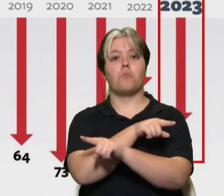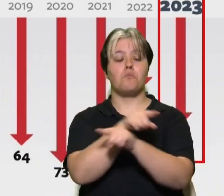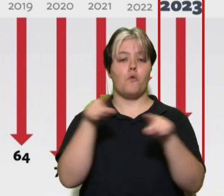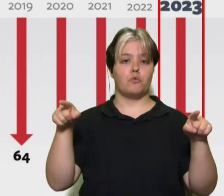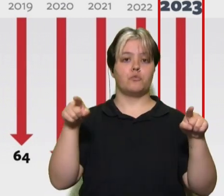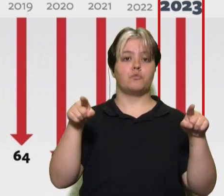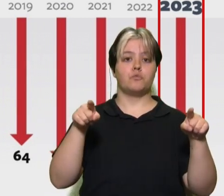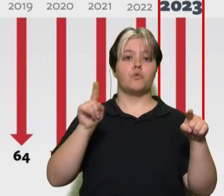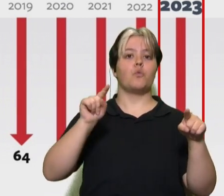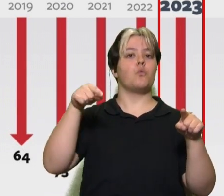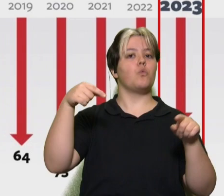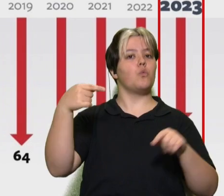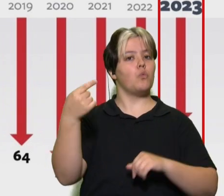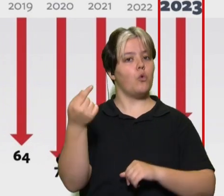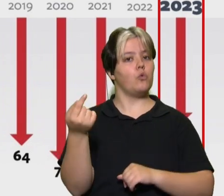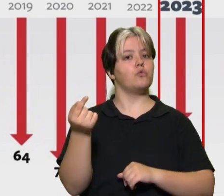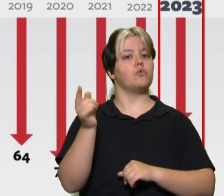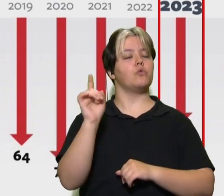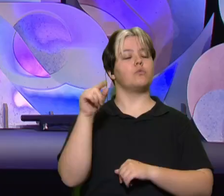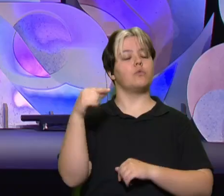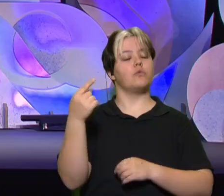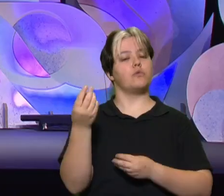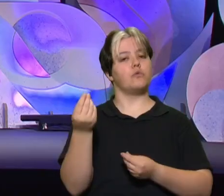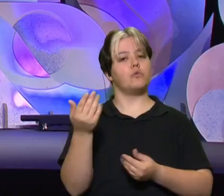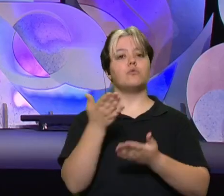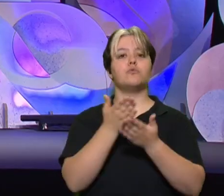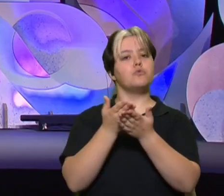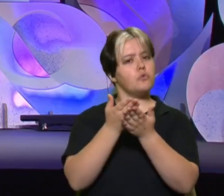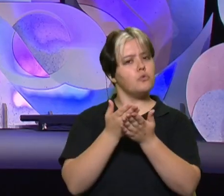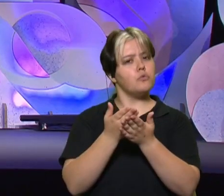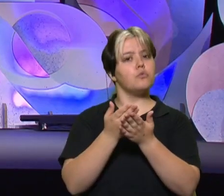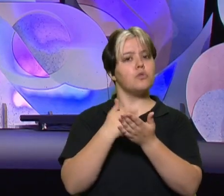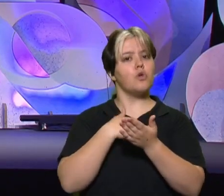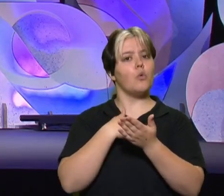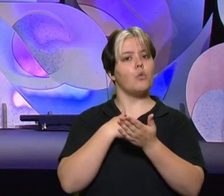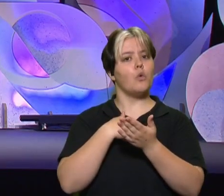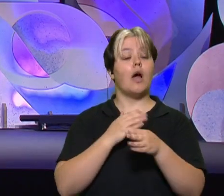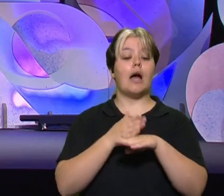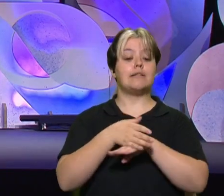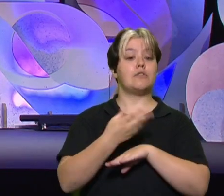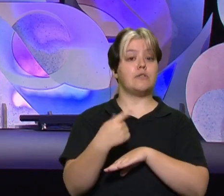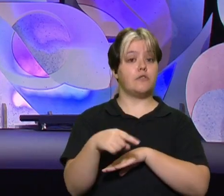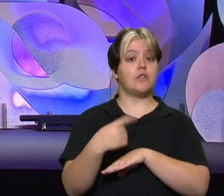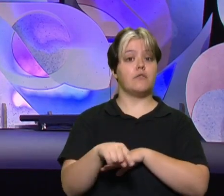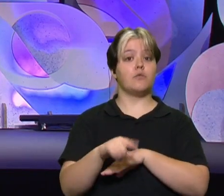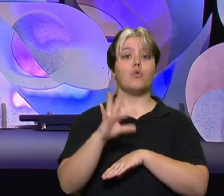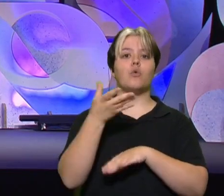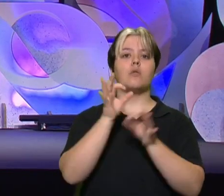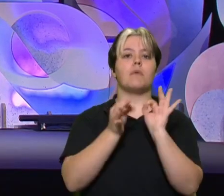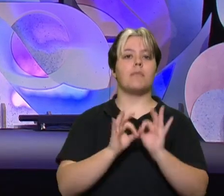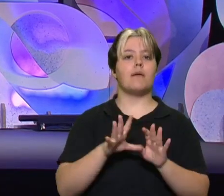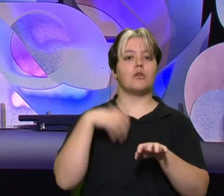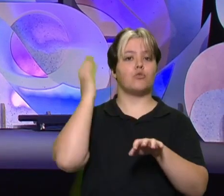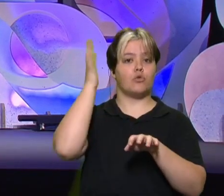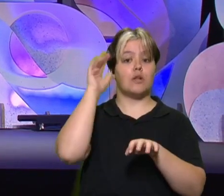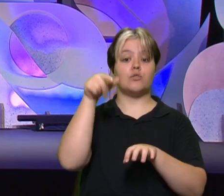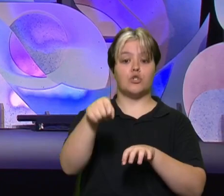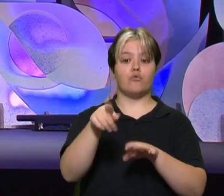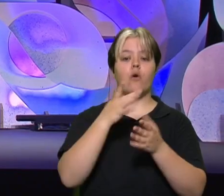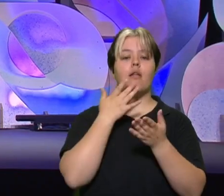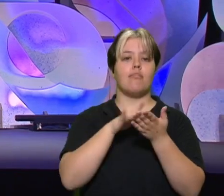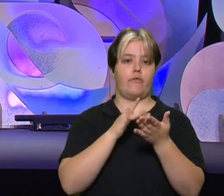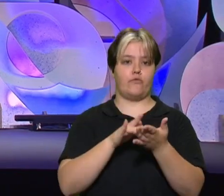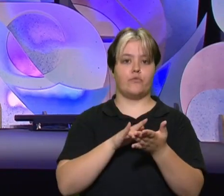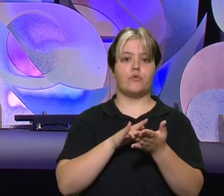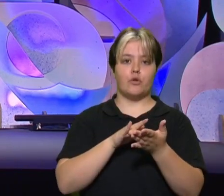me share with you. I'd like to share with estudo que eu, por acaso, tive acesso. Another study that I'm preparing for this